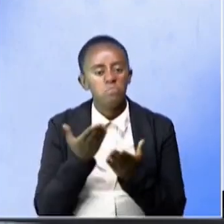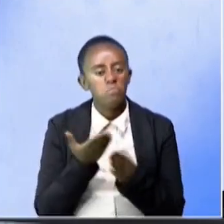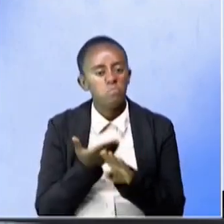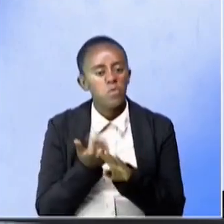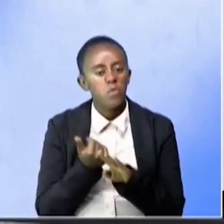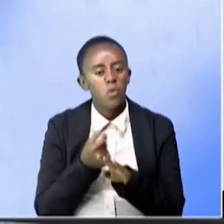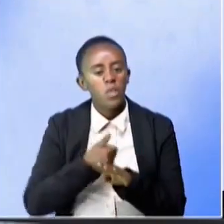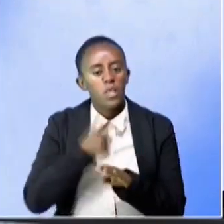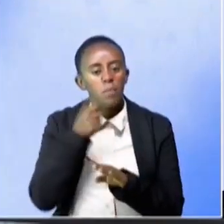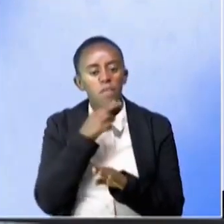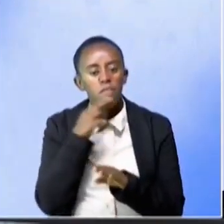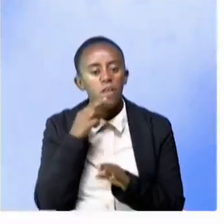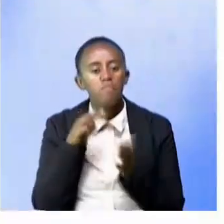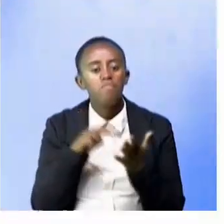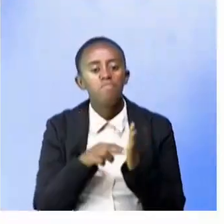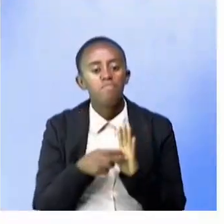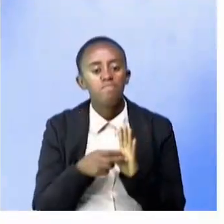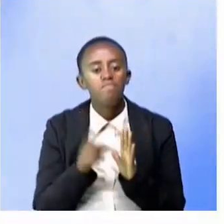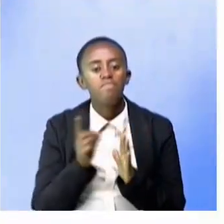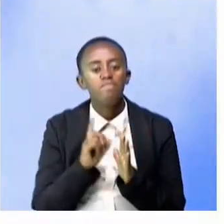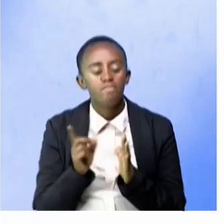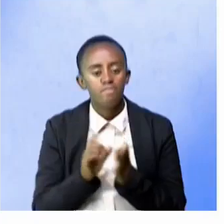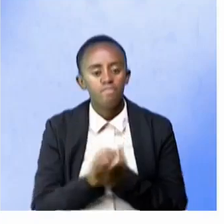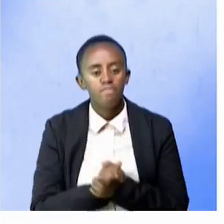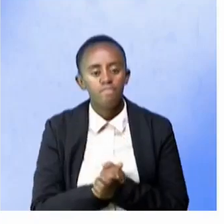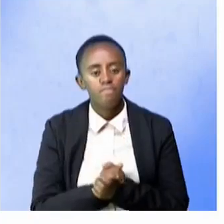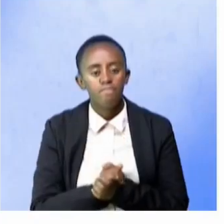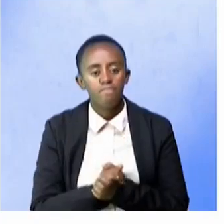verb. Very nice.